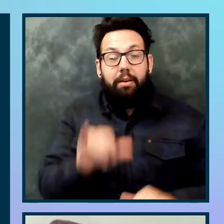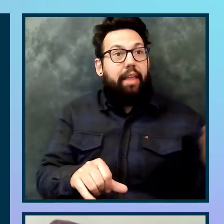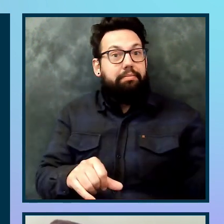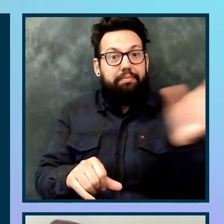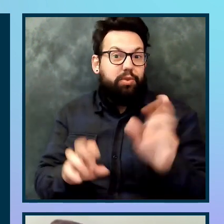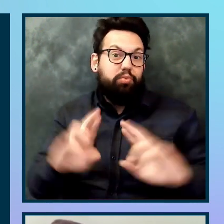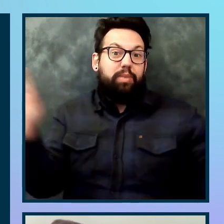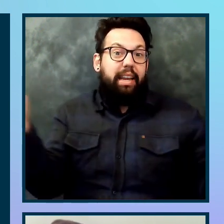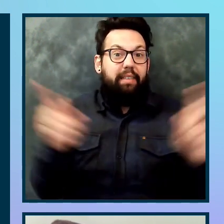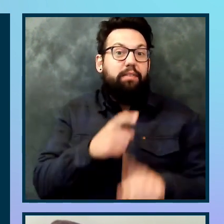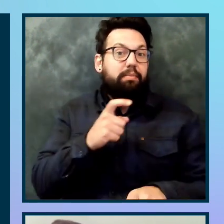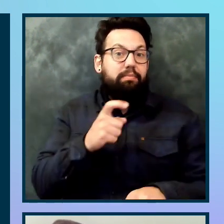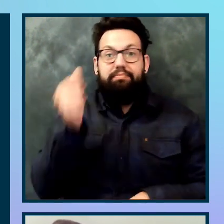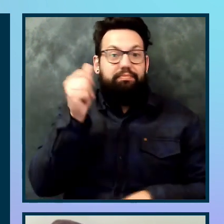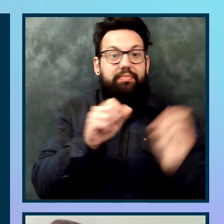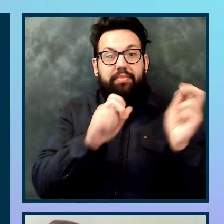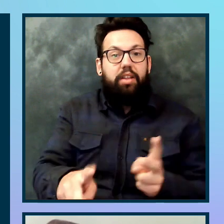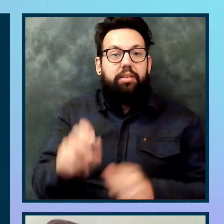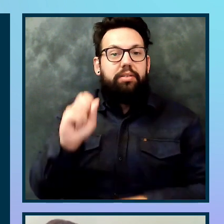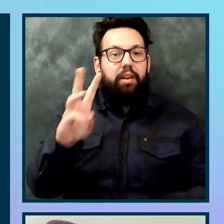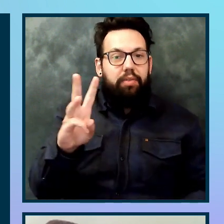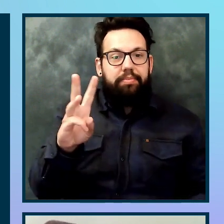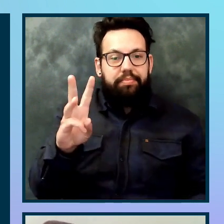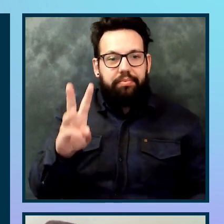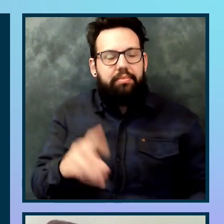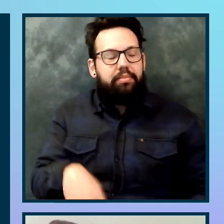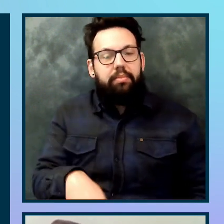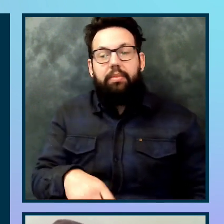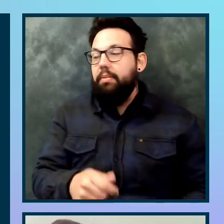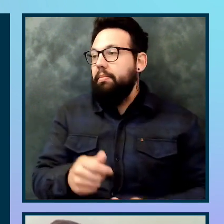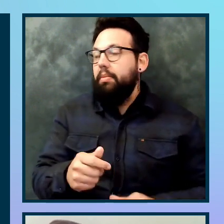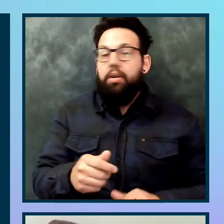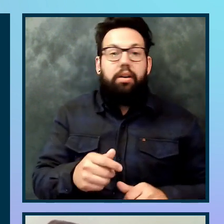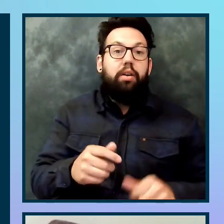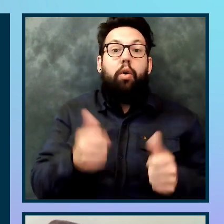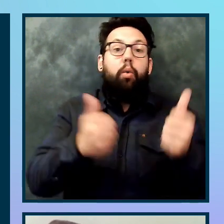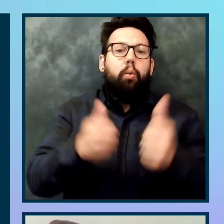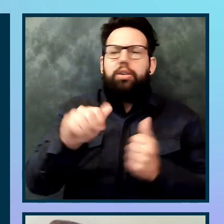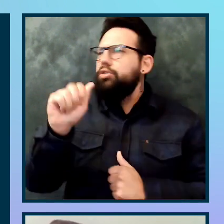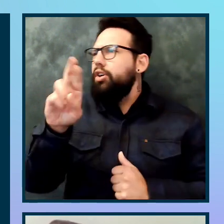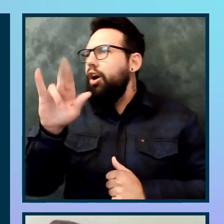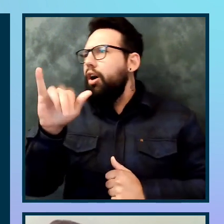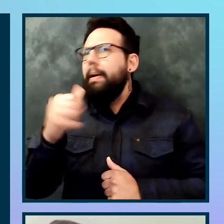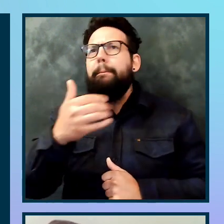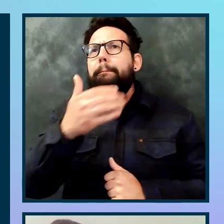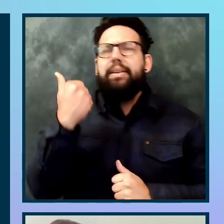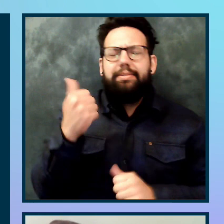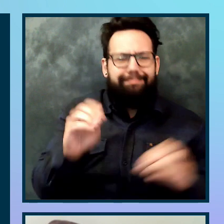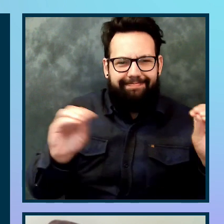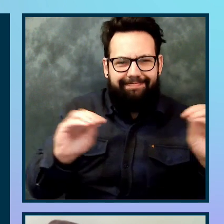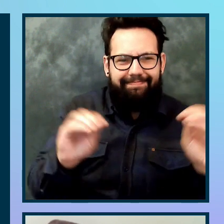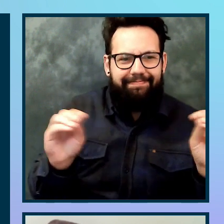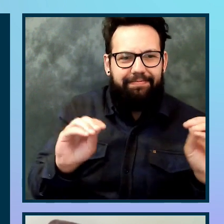output element. Now, remember, of course, no aria is the best aria. So we use the output element here to convey the status and associate